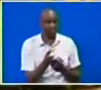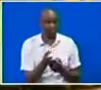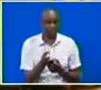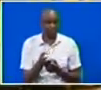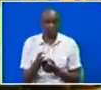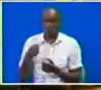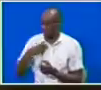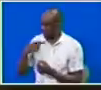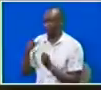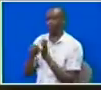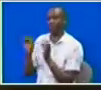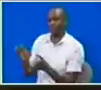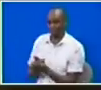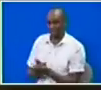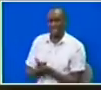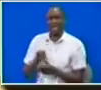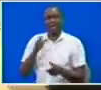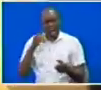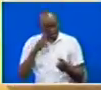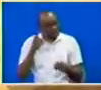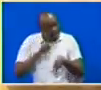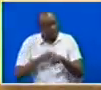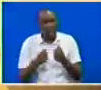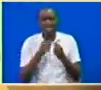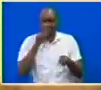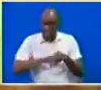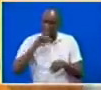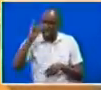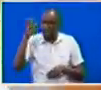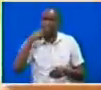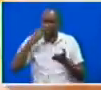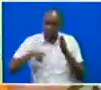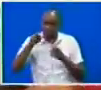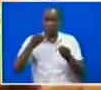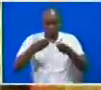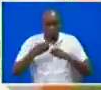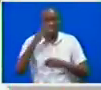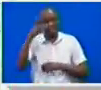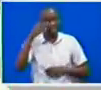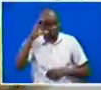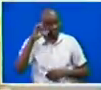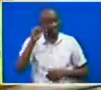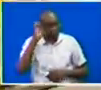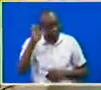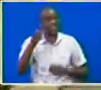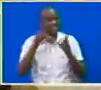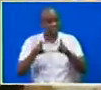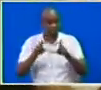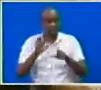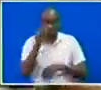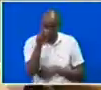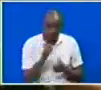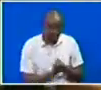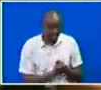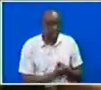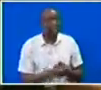worries about that. Things will get hotter when IEBC demanded that Joho produces his KCSE certificate. State apparatus had